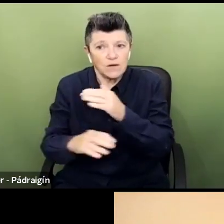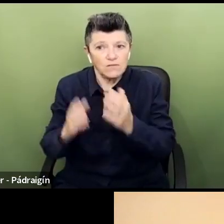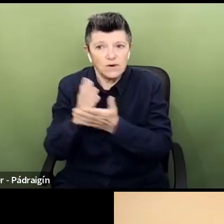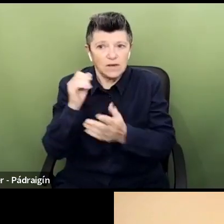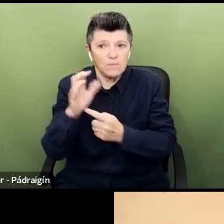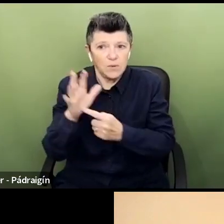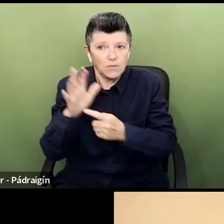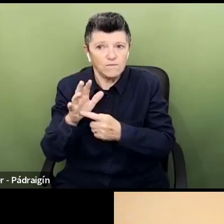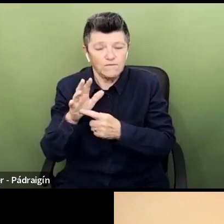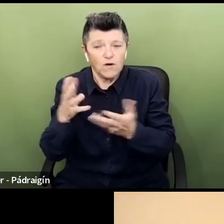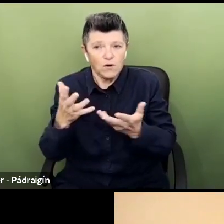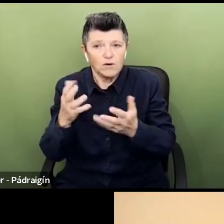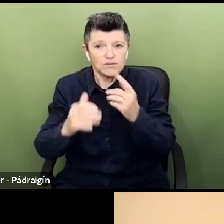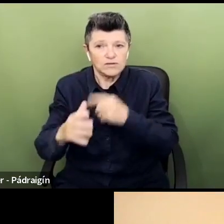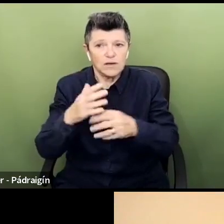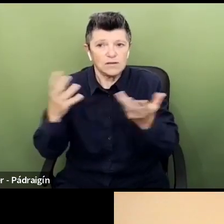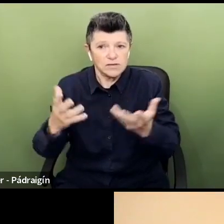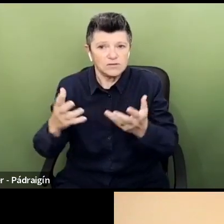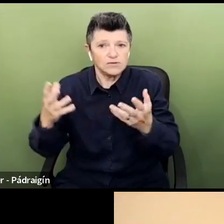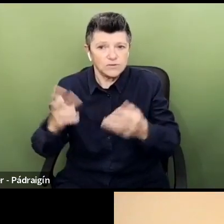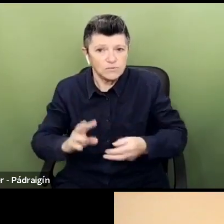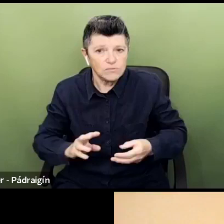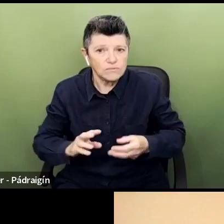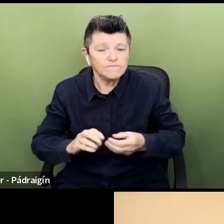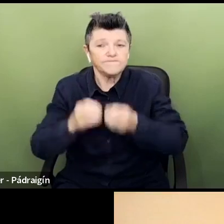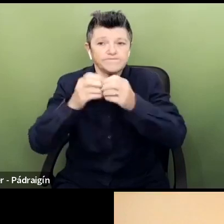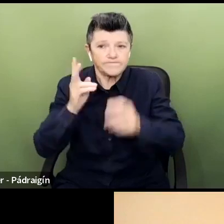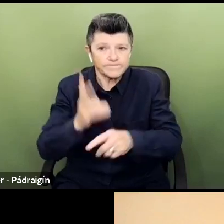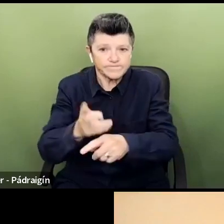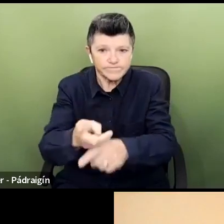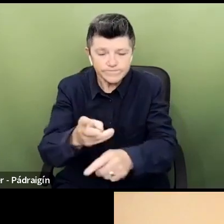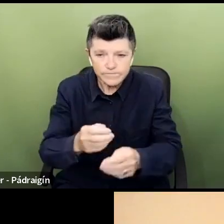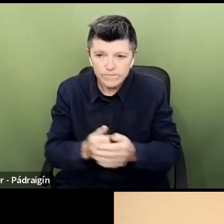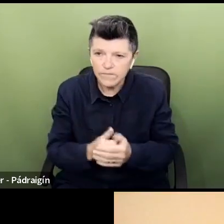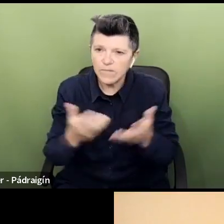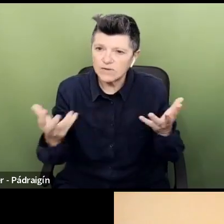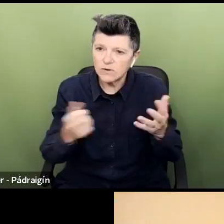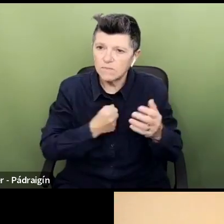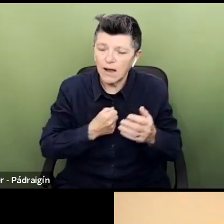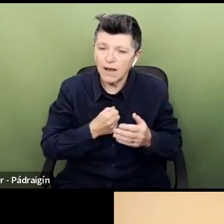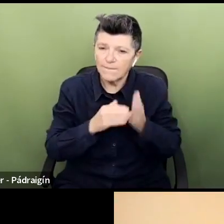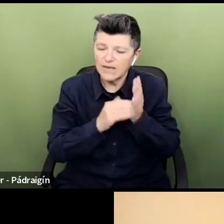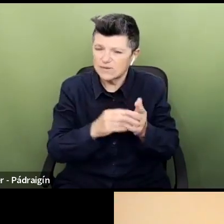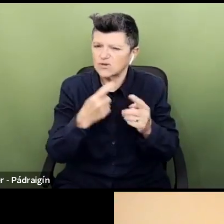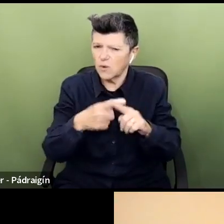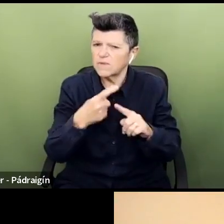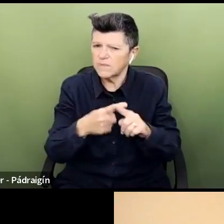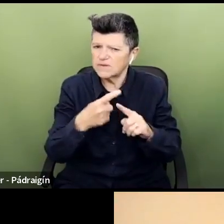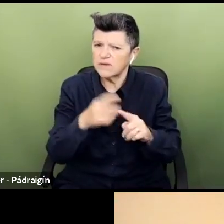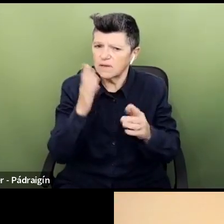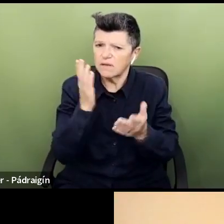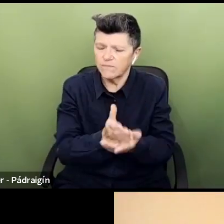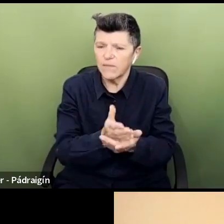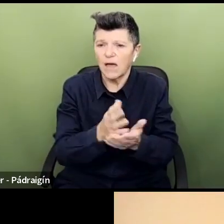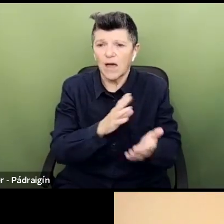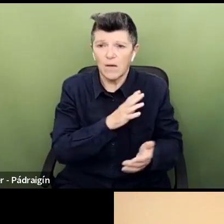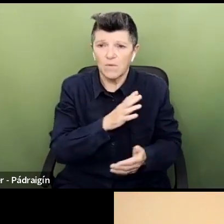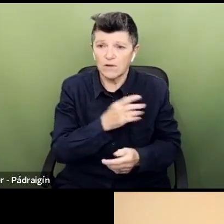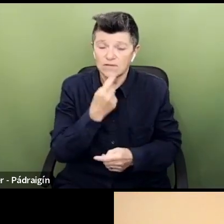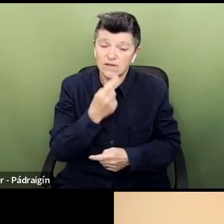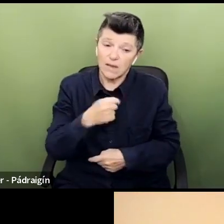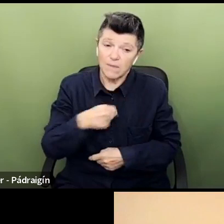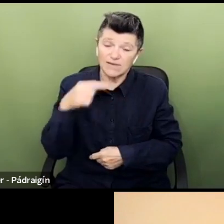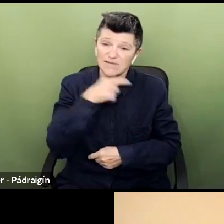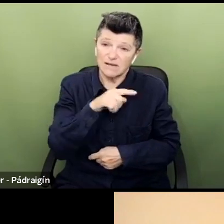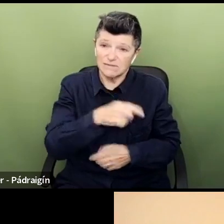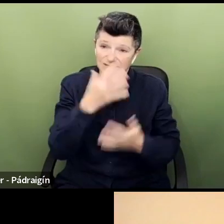society. So my message is very optimistic. It's you know, and I'm thinking, I'm already telling my son, who's 10